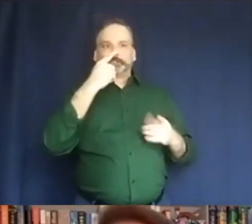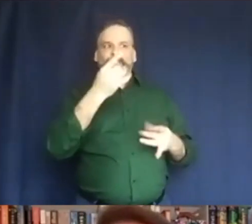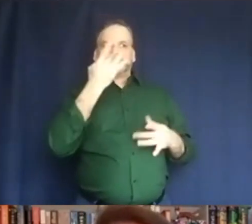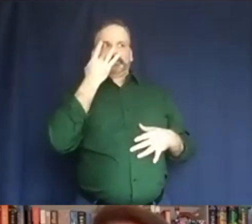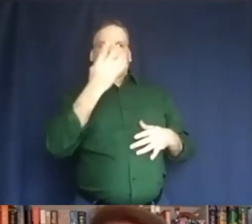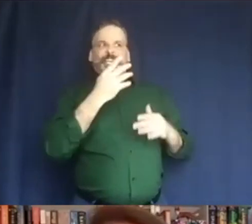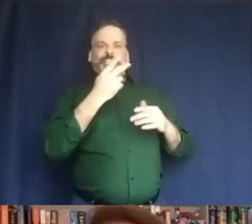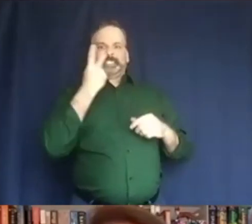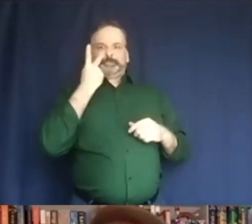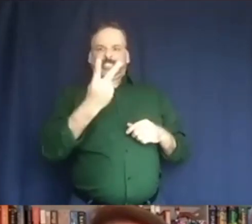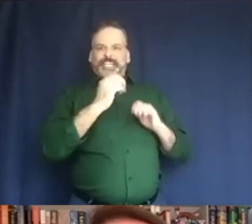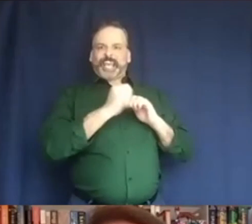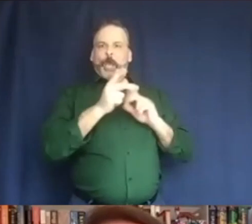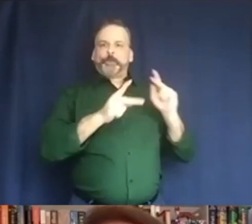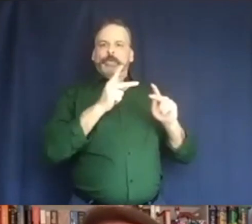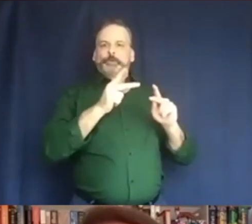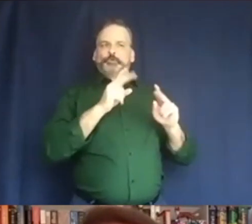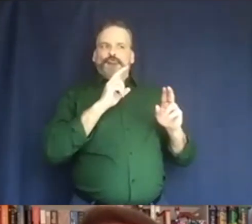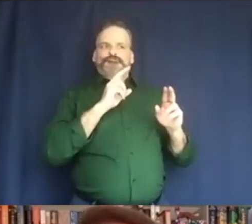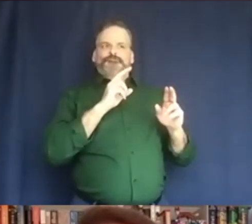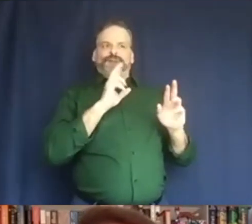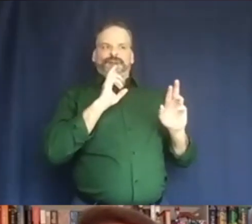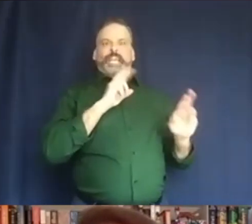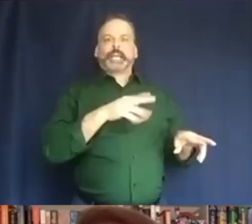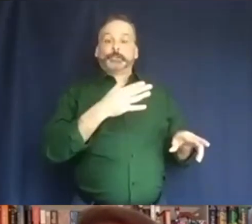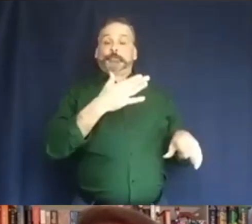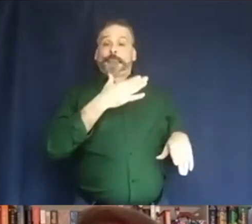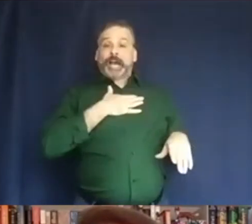like have a dialogue about that. So